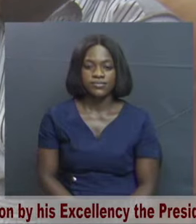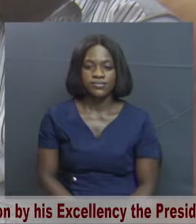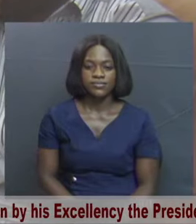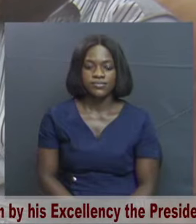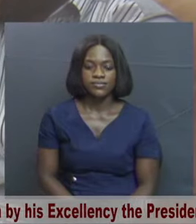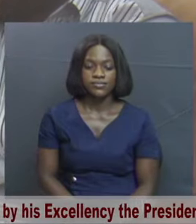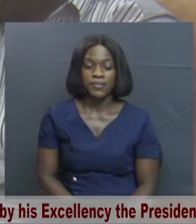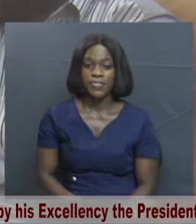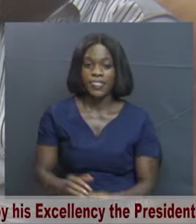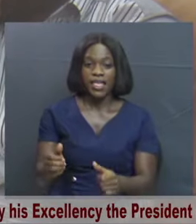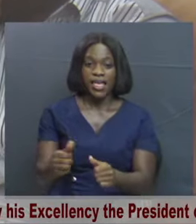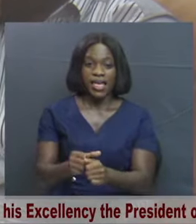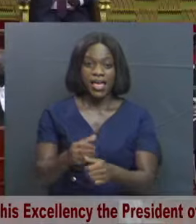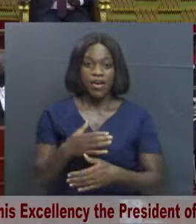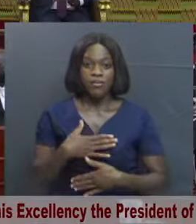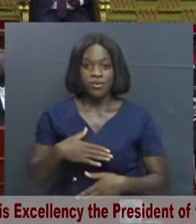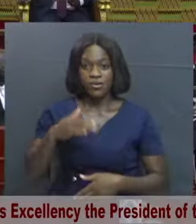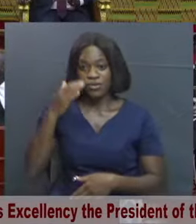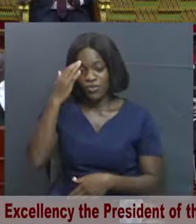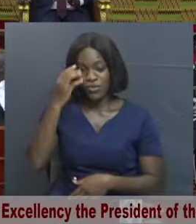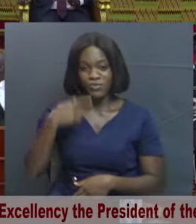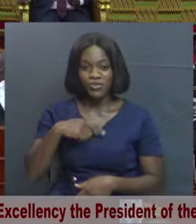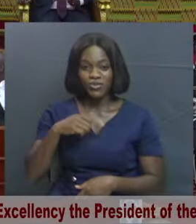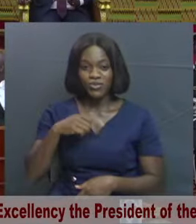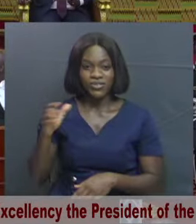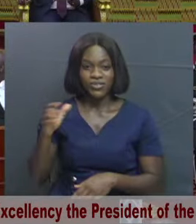everybody who knows me knows I don't drink